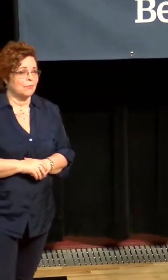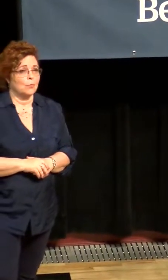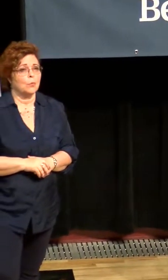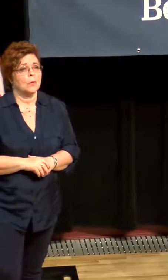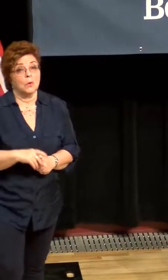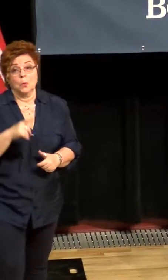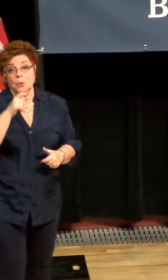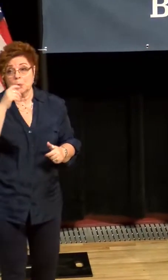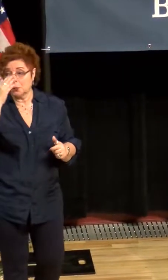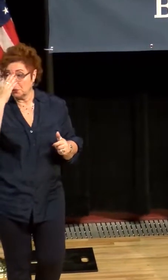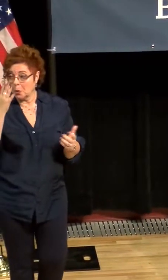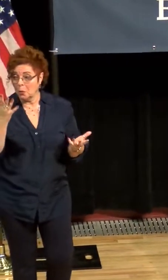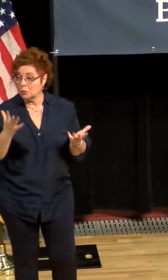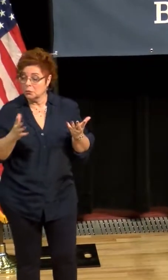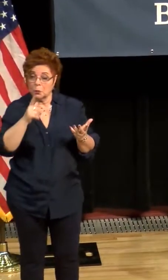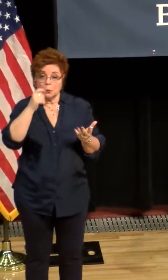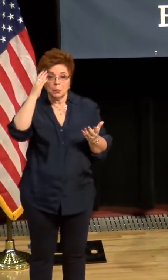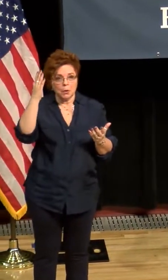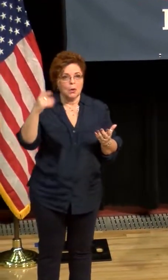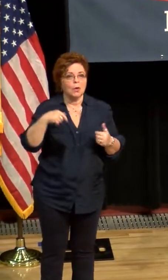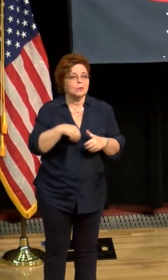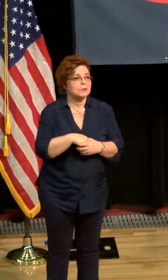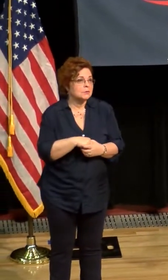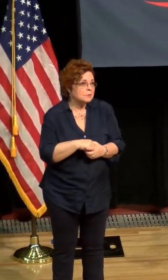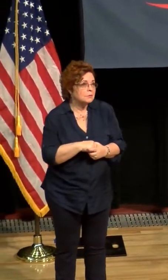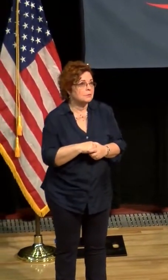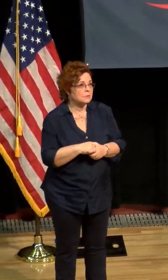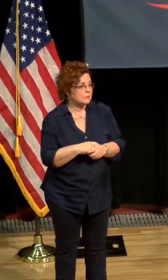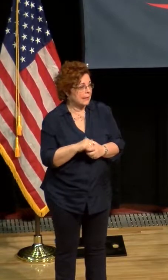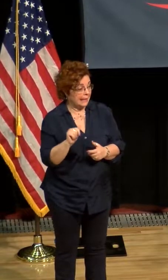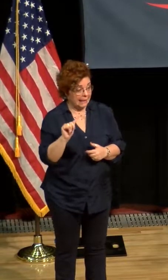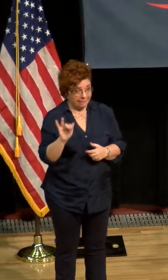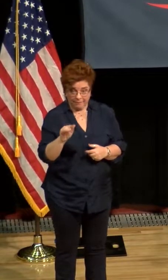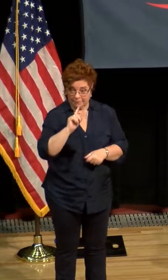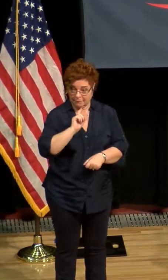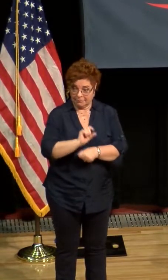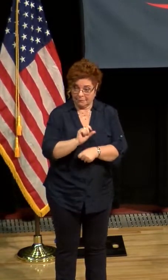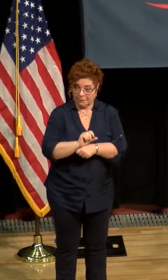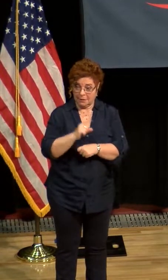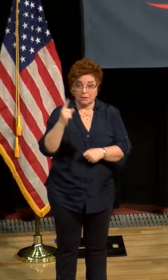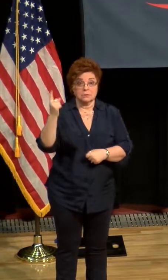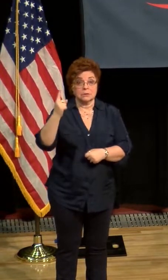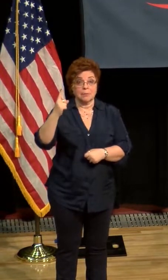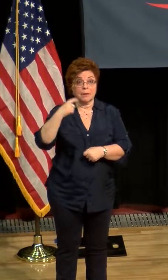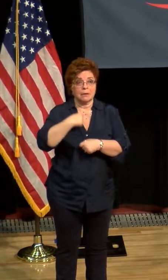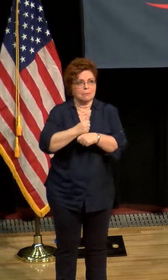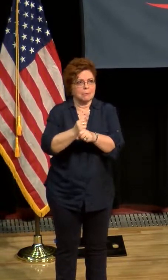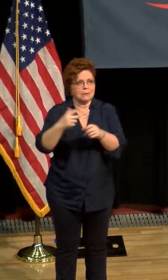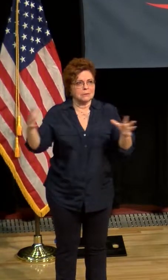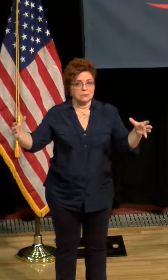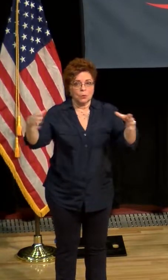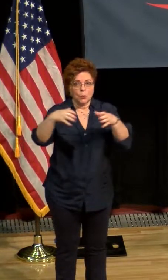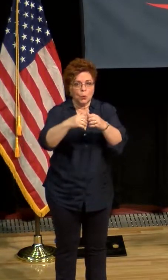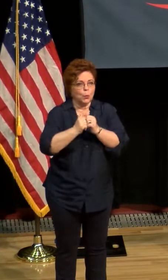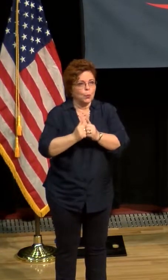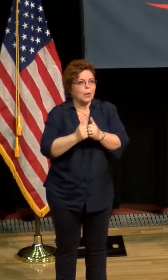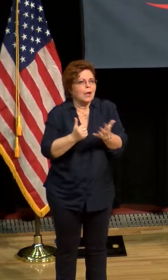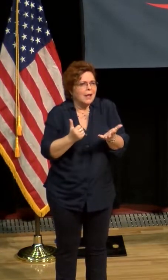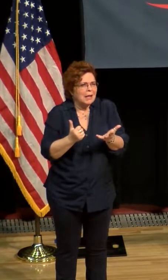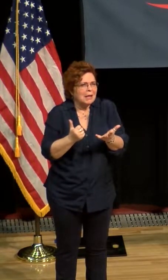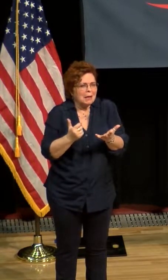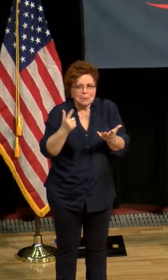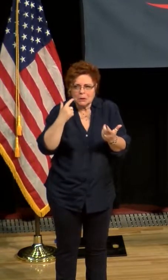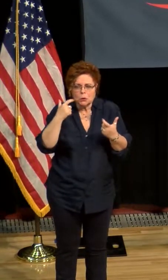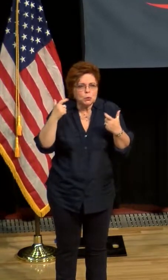You know, who knows? Who knows? I mean, because this is, if there is something that brings us together. I mean, this China, huge